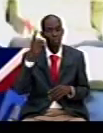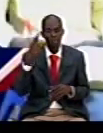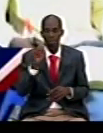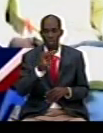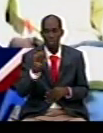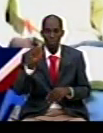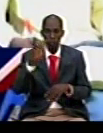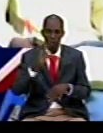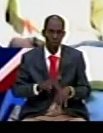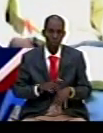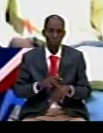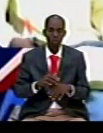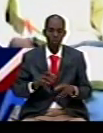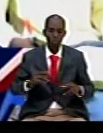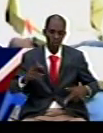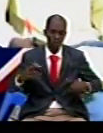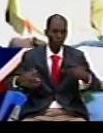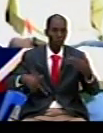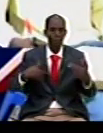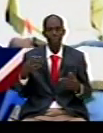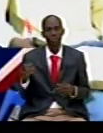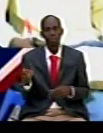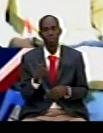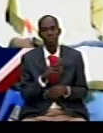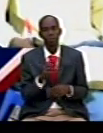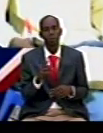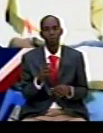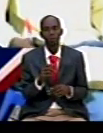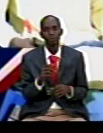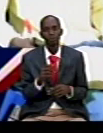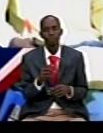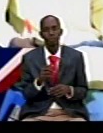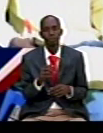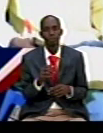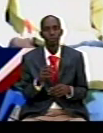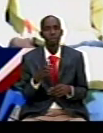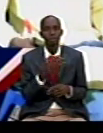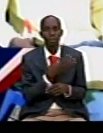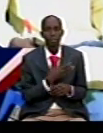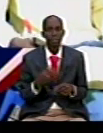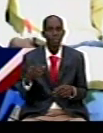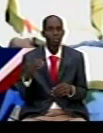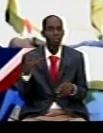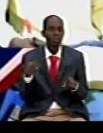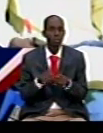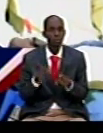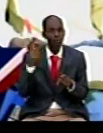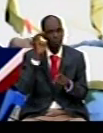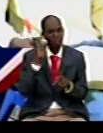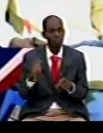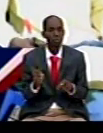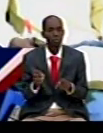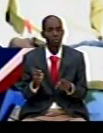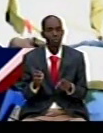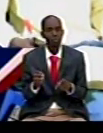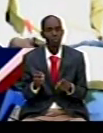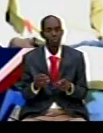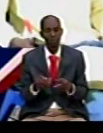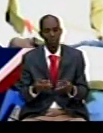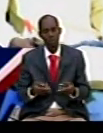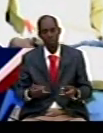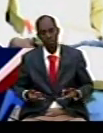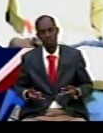him. That touch will come to you tonight. Verse 5, and as he lay and slept under